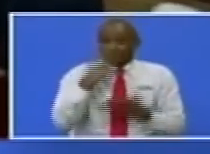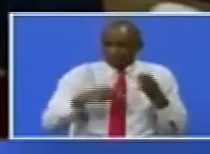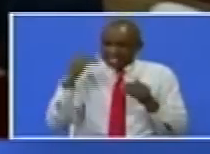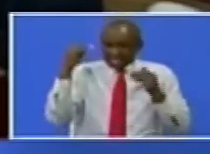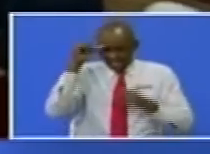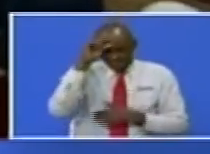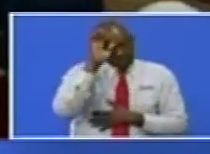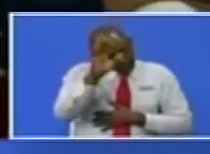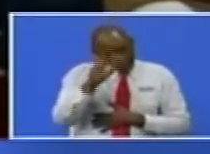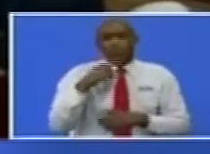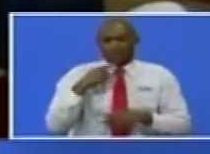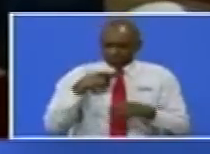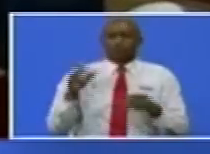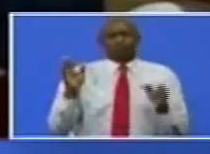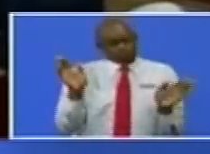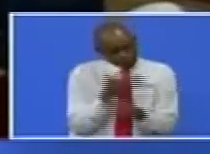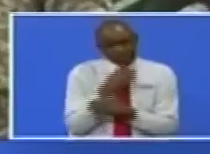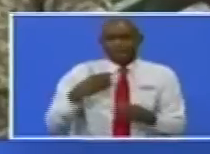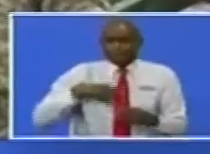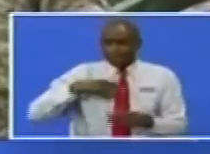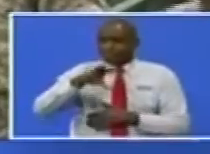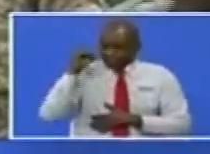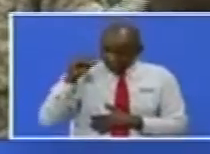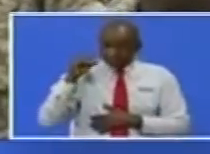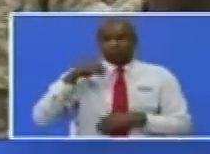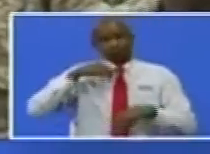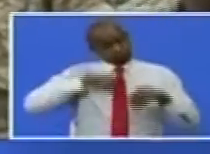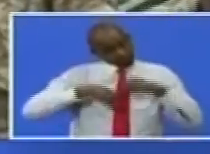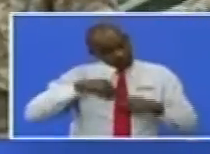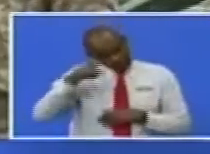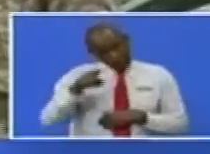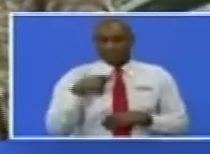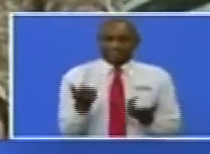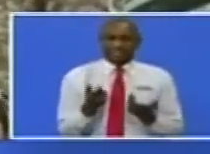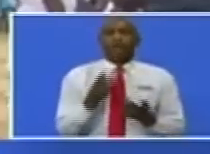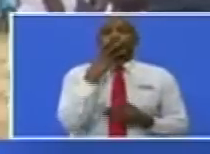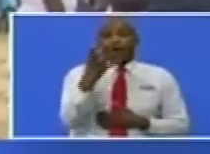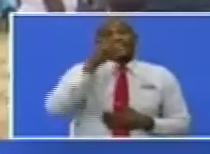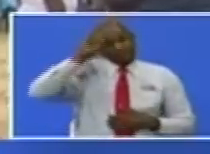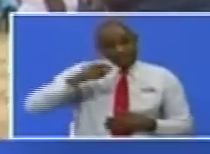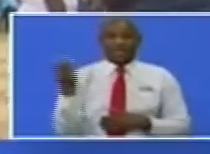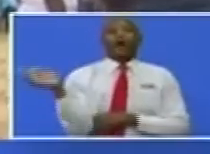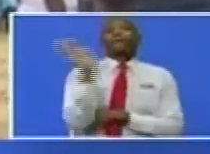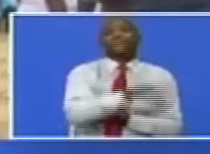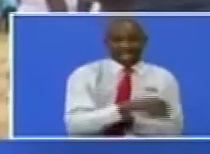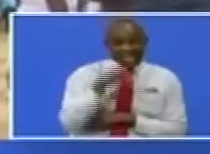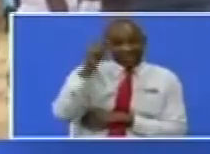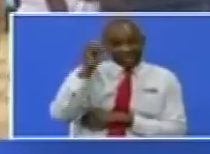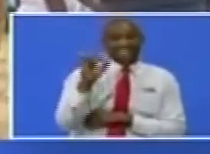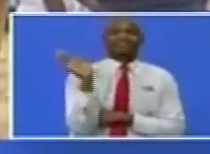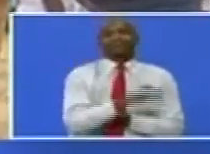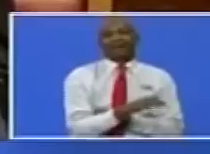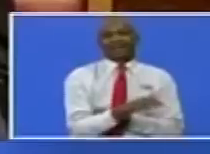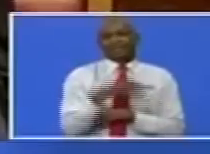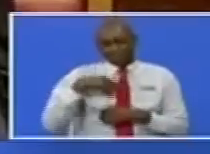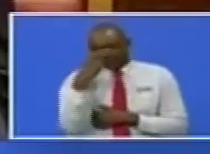is on course to recover looted public funds, with 400 million shillings so far recovered from the National Youth Service fraud